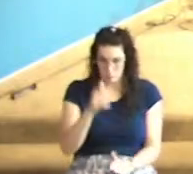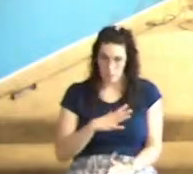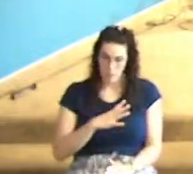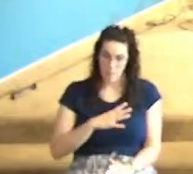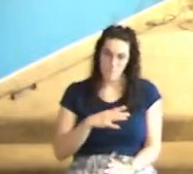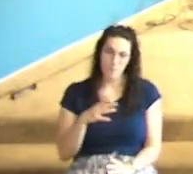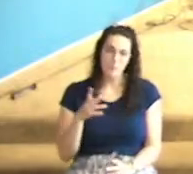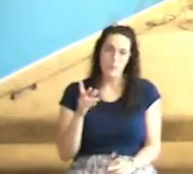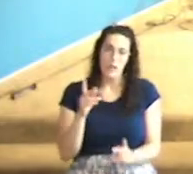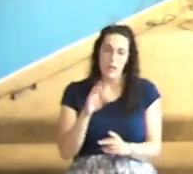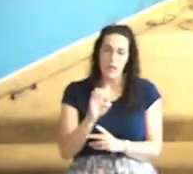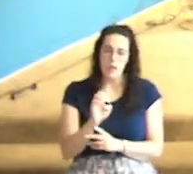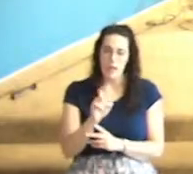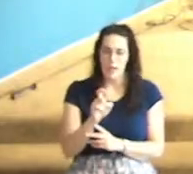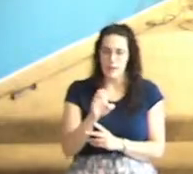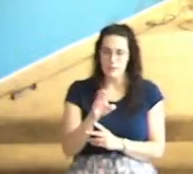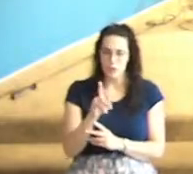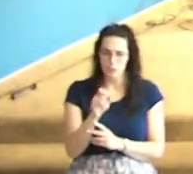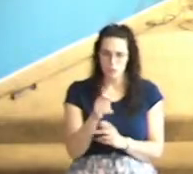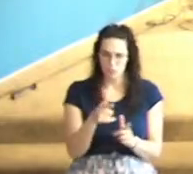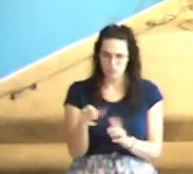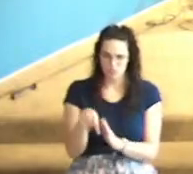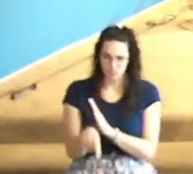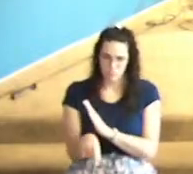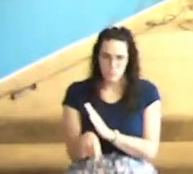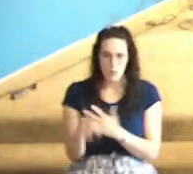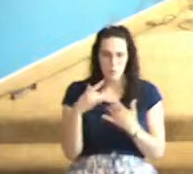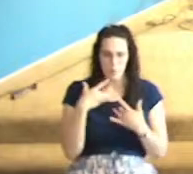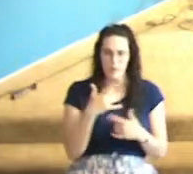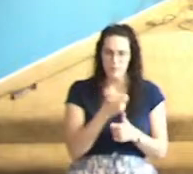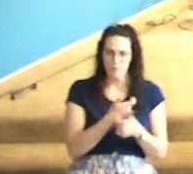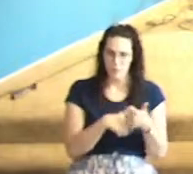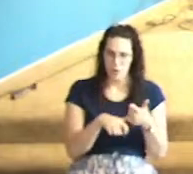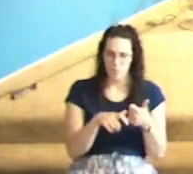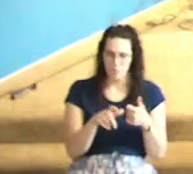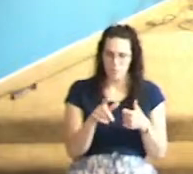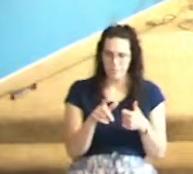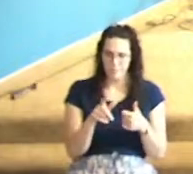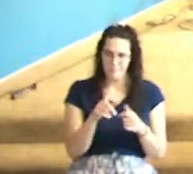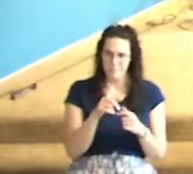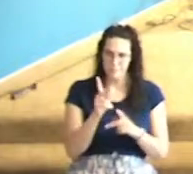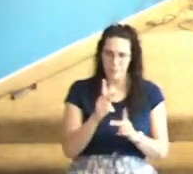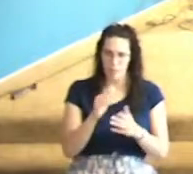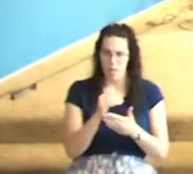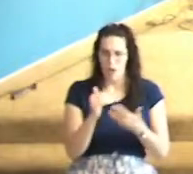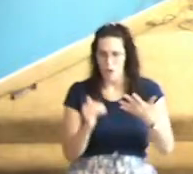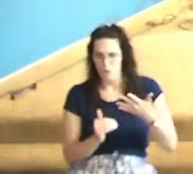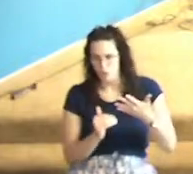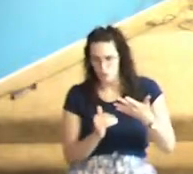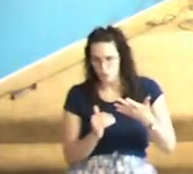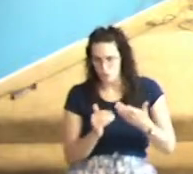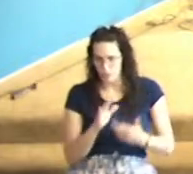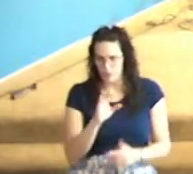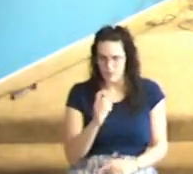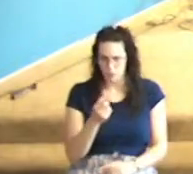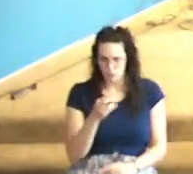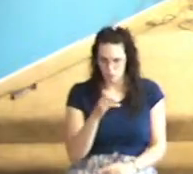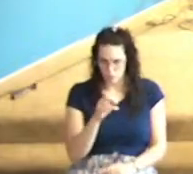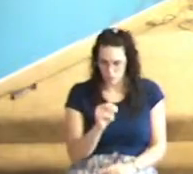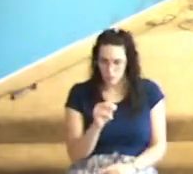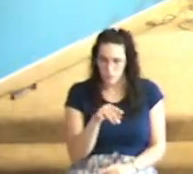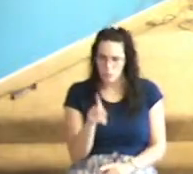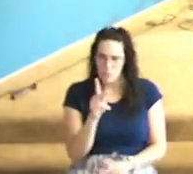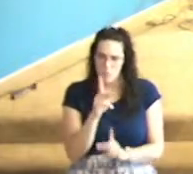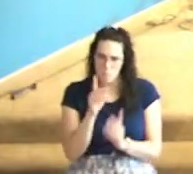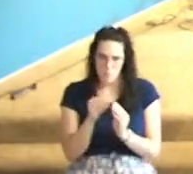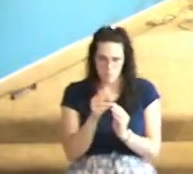carried out by a group of soldiers called lictors under the command of a centurion. These men were career officers, hardened military men